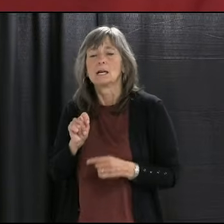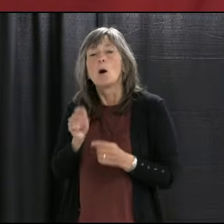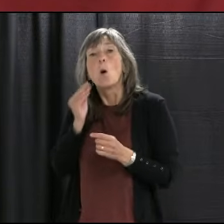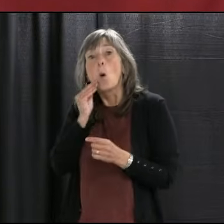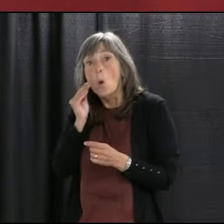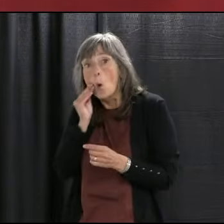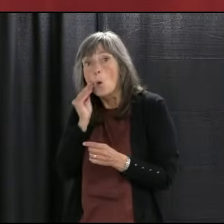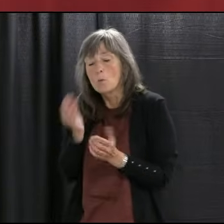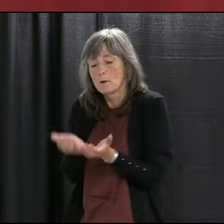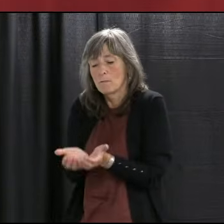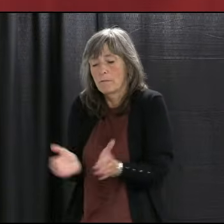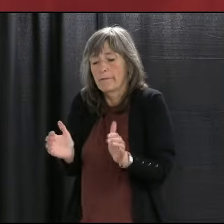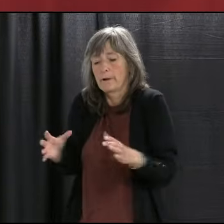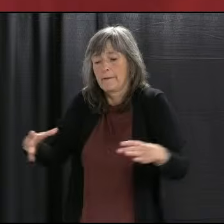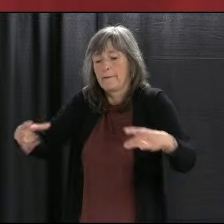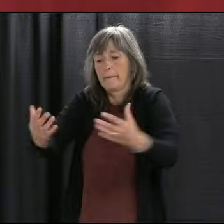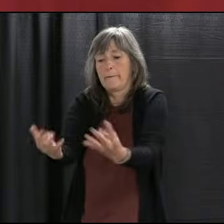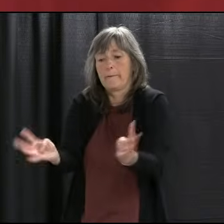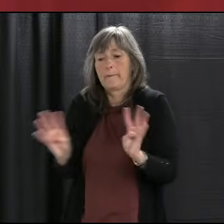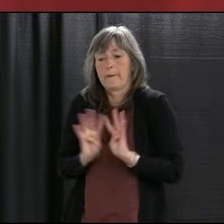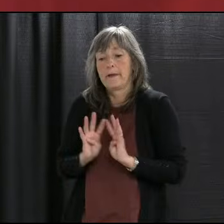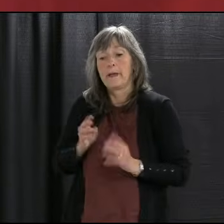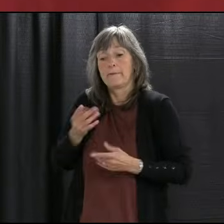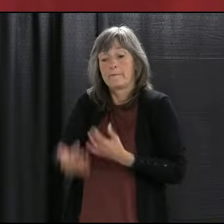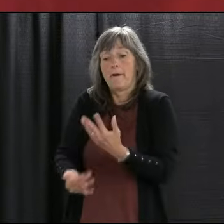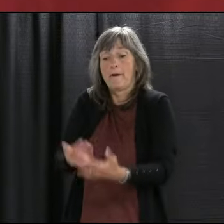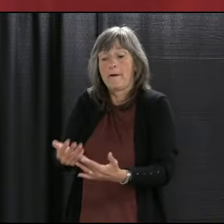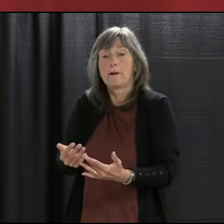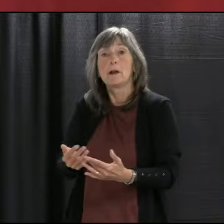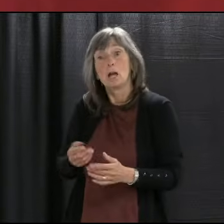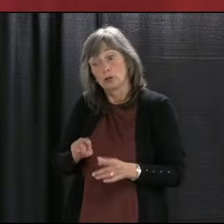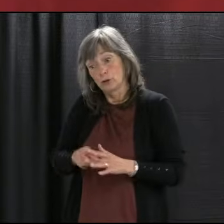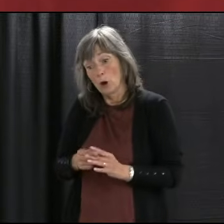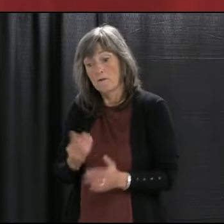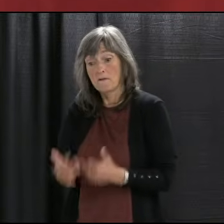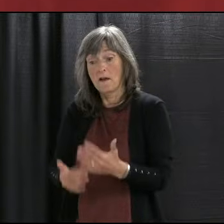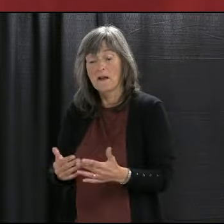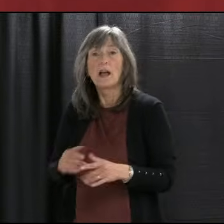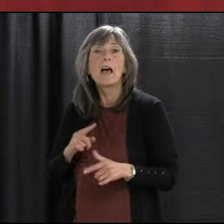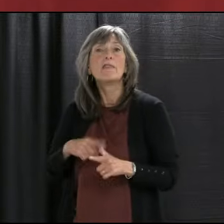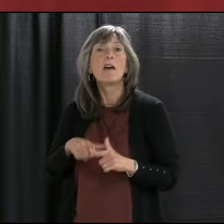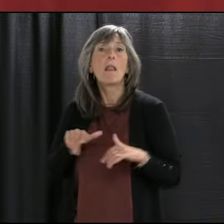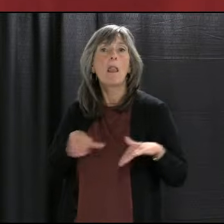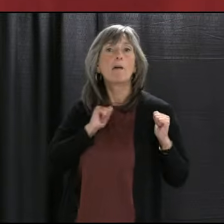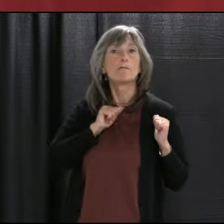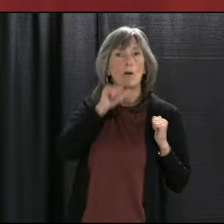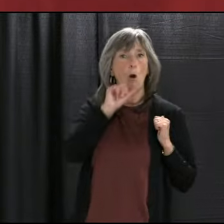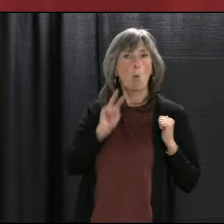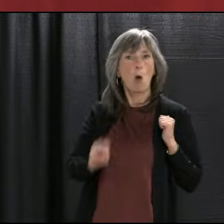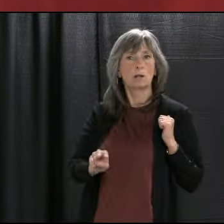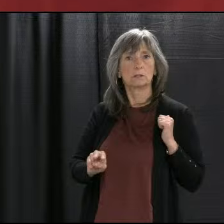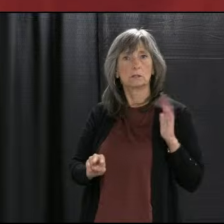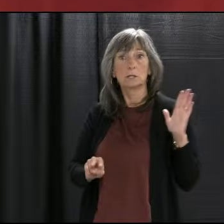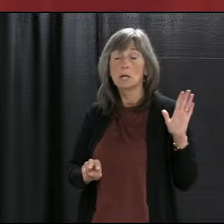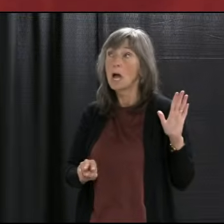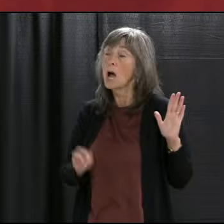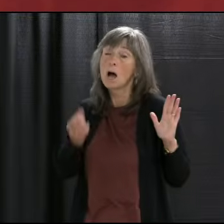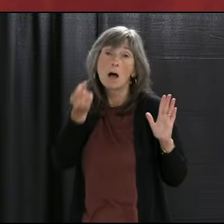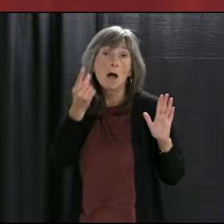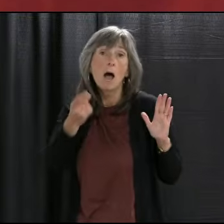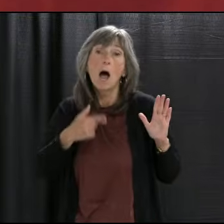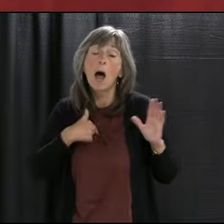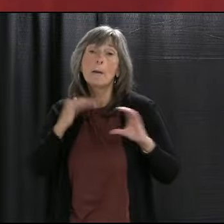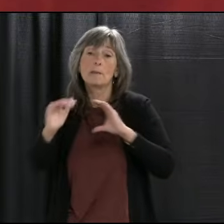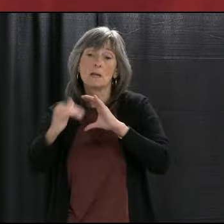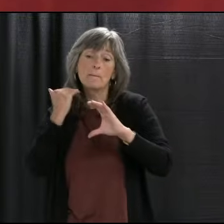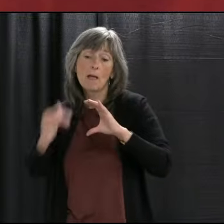reports that came into me directly. I've had I'm inundated with emails, and I'm trying